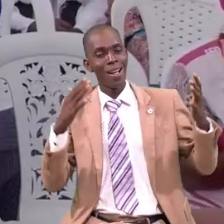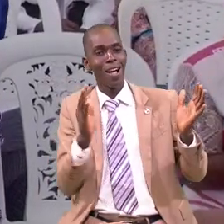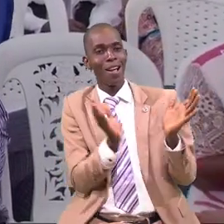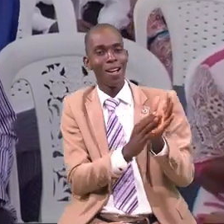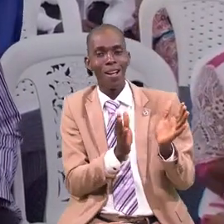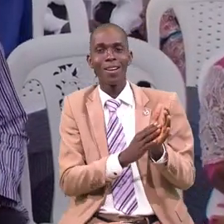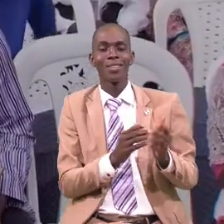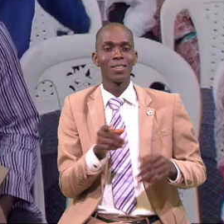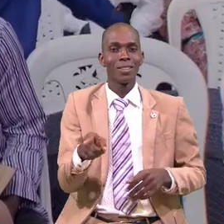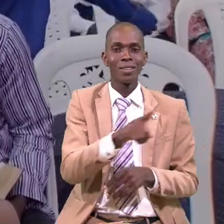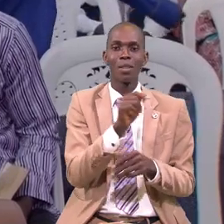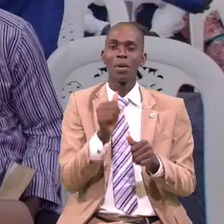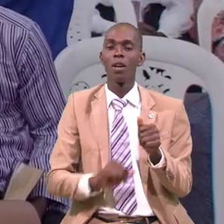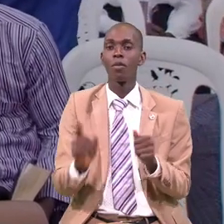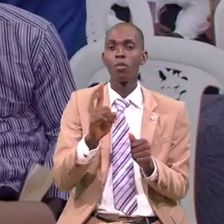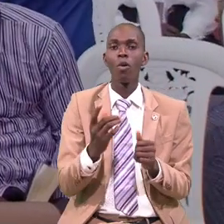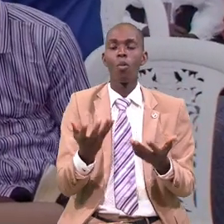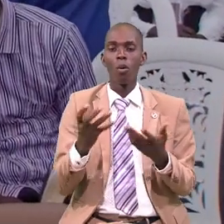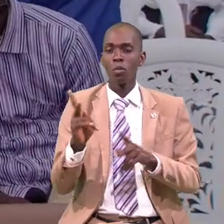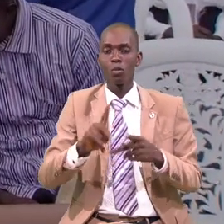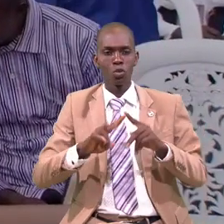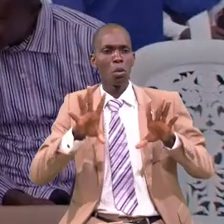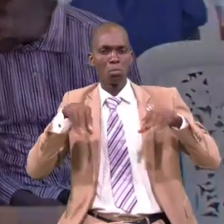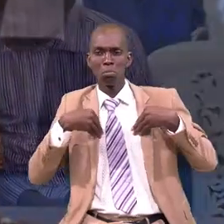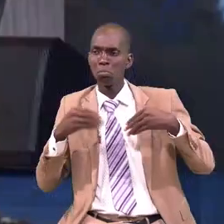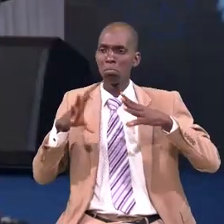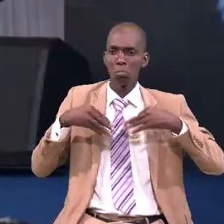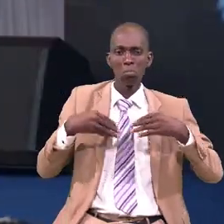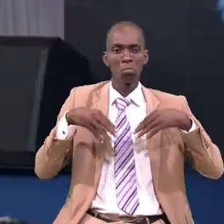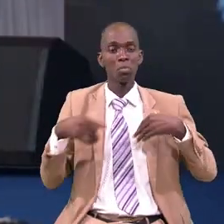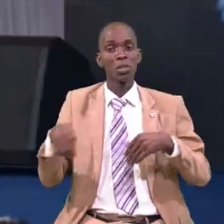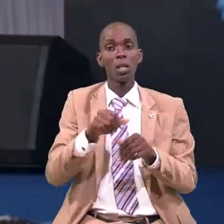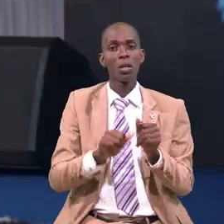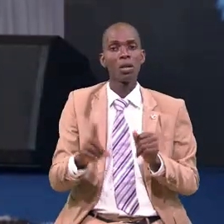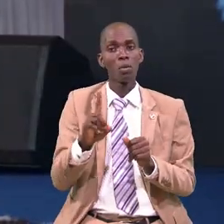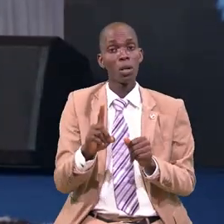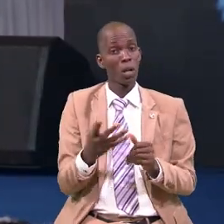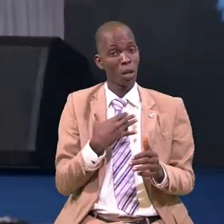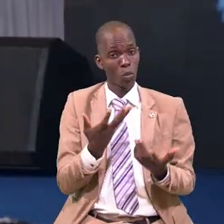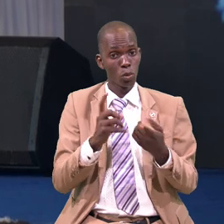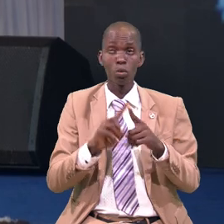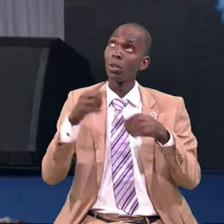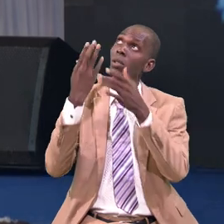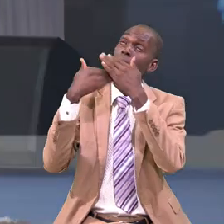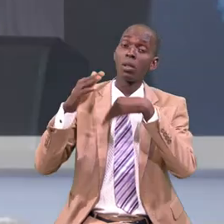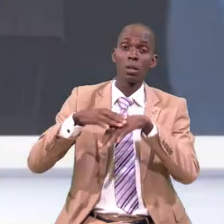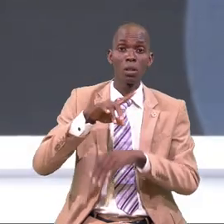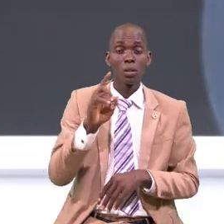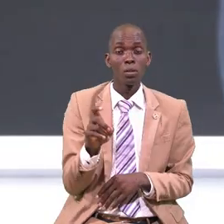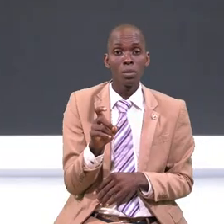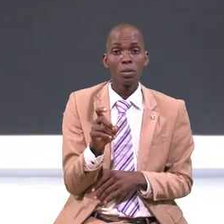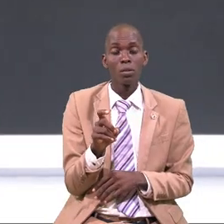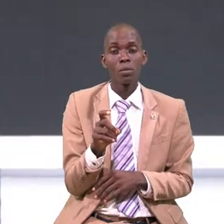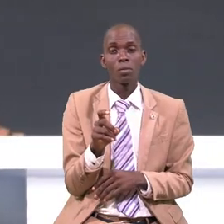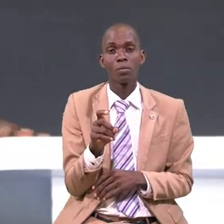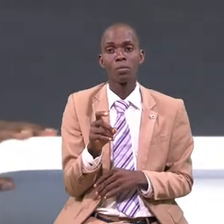to be accepted everywhere. If you are going to get to heaven, there are places we will